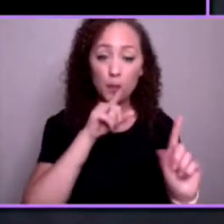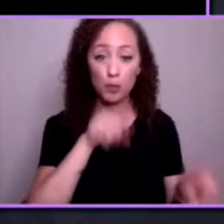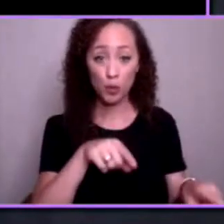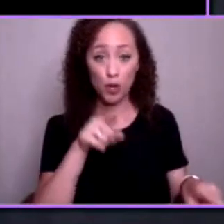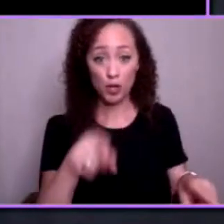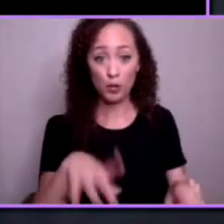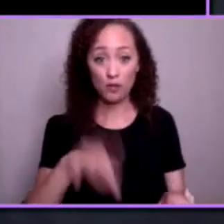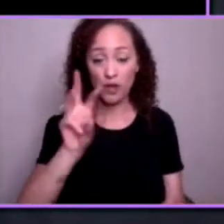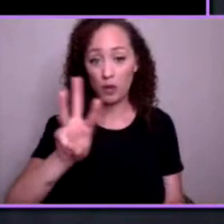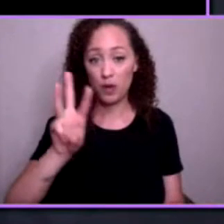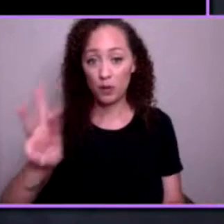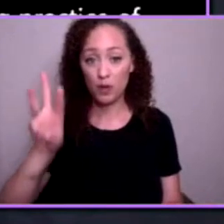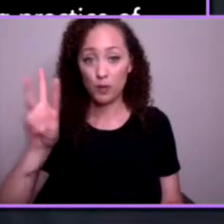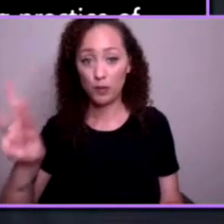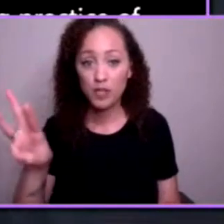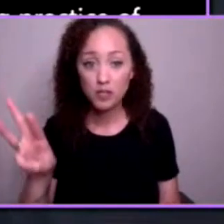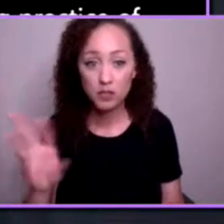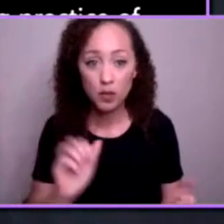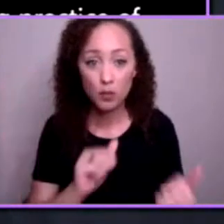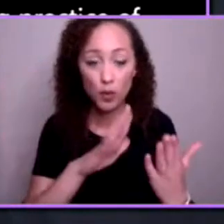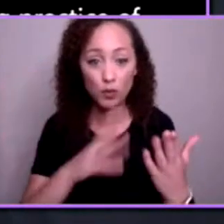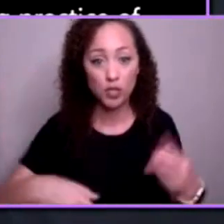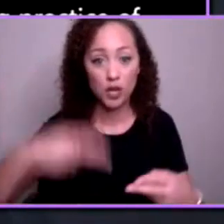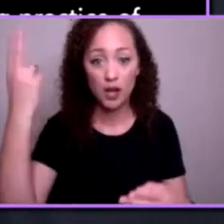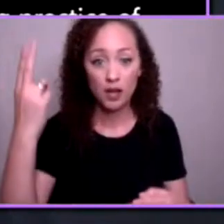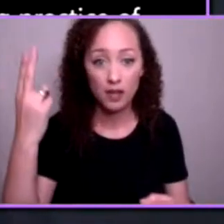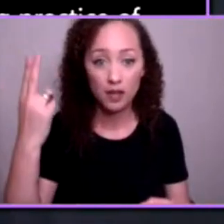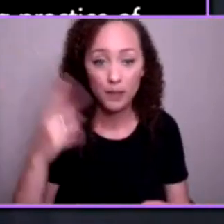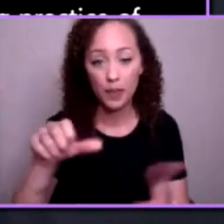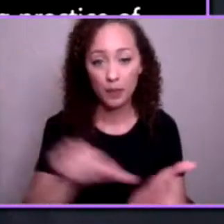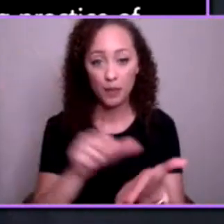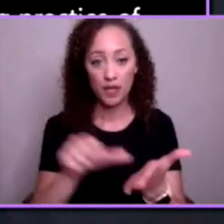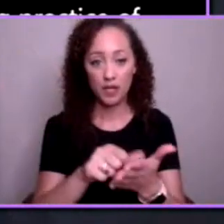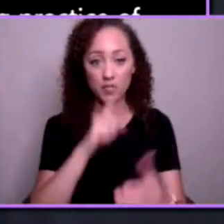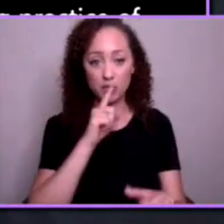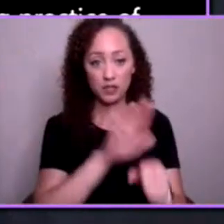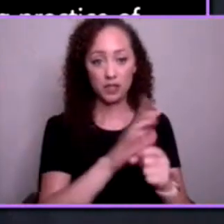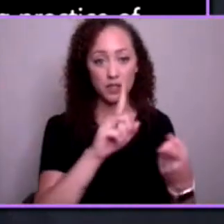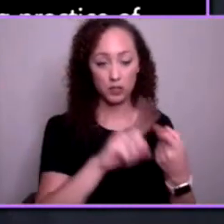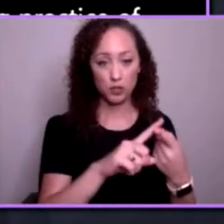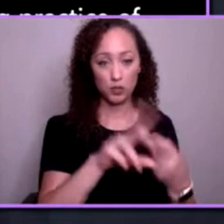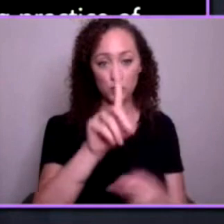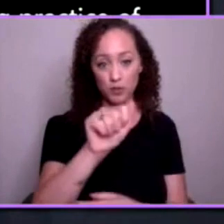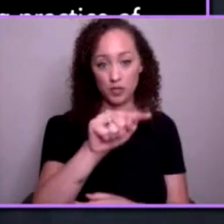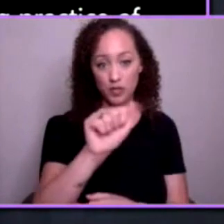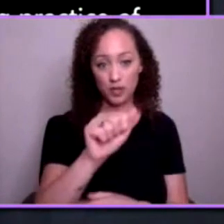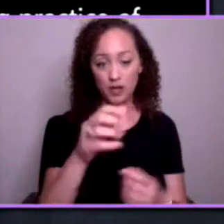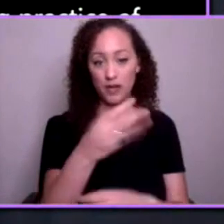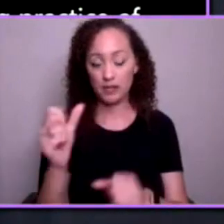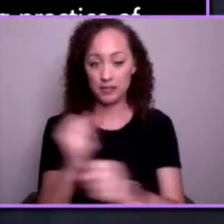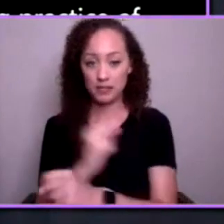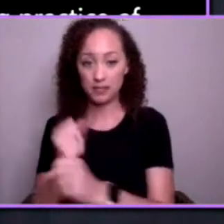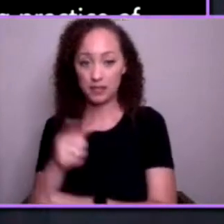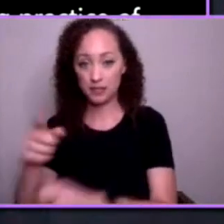Westie's approach to DEI, including a page dedicated to empirical data and statistics. This data and the analysis derived